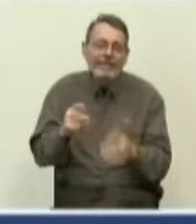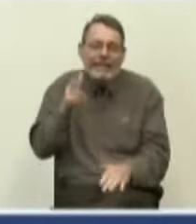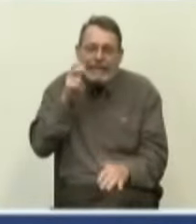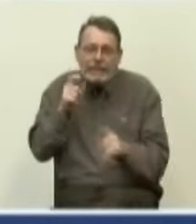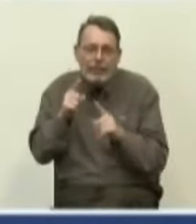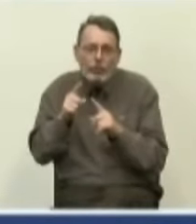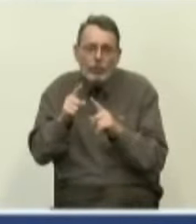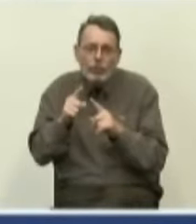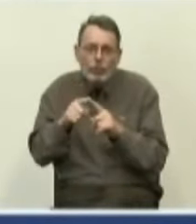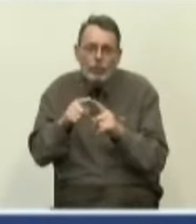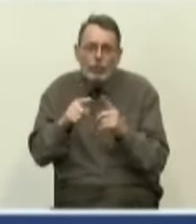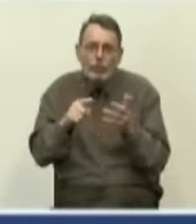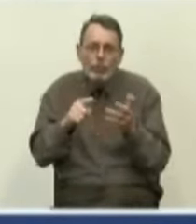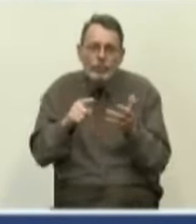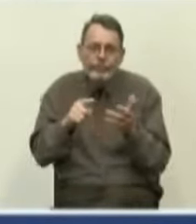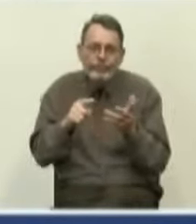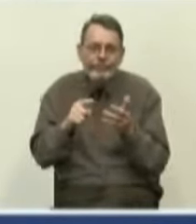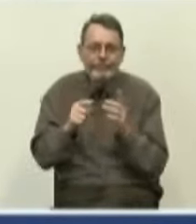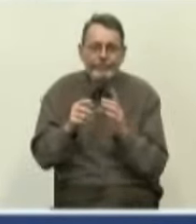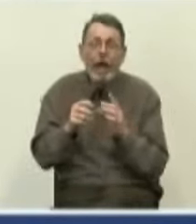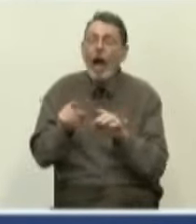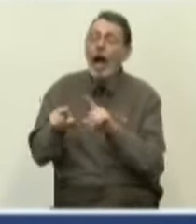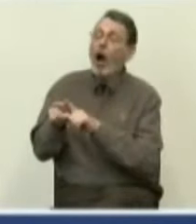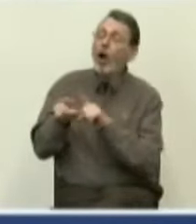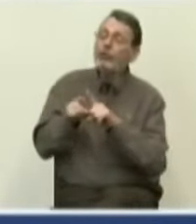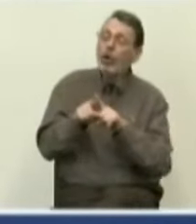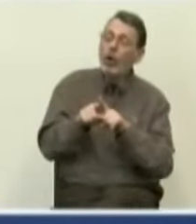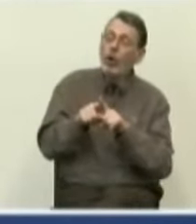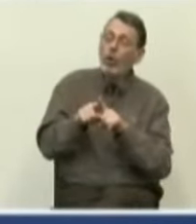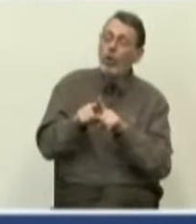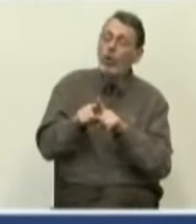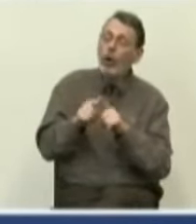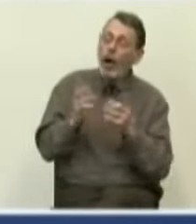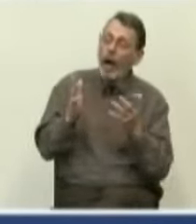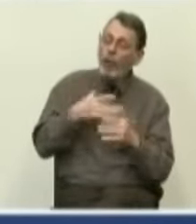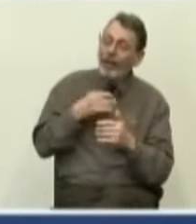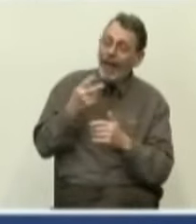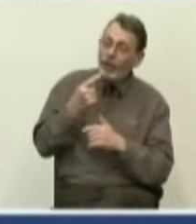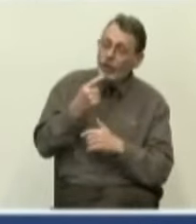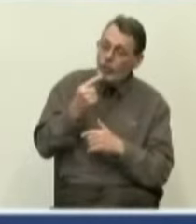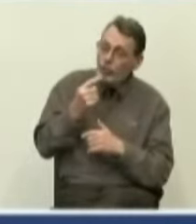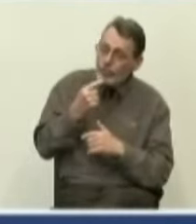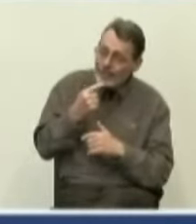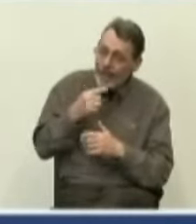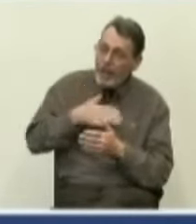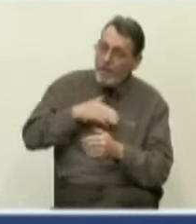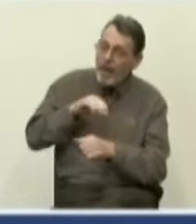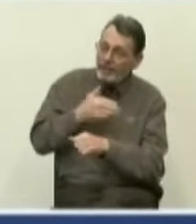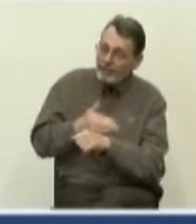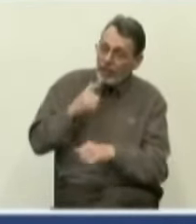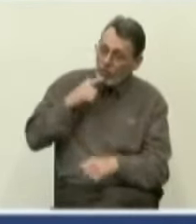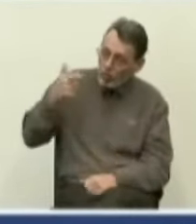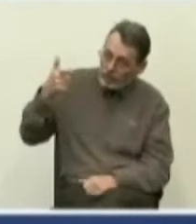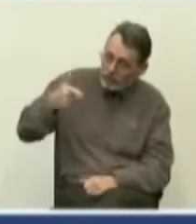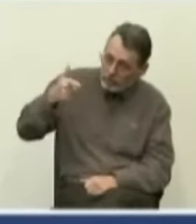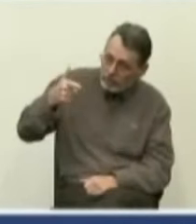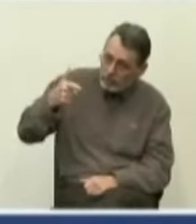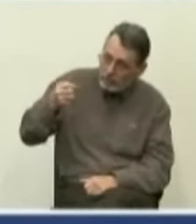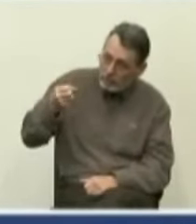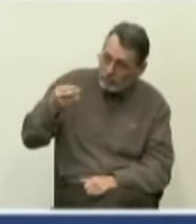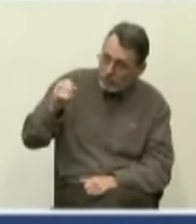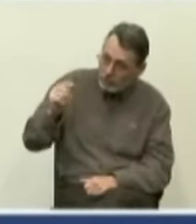today. I also would like to say that my son was shot in his